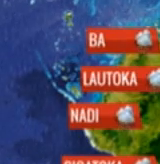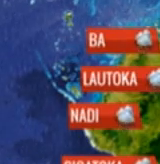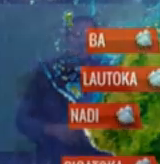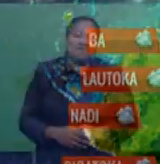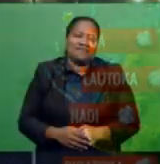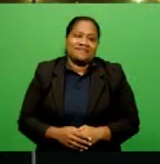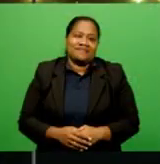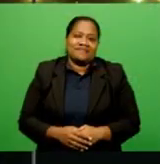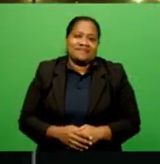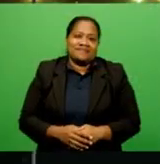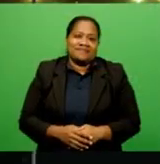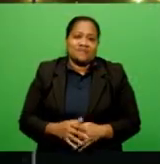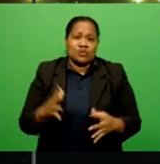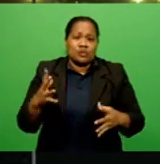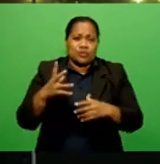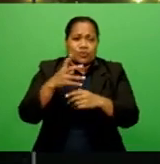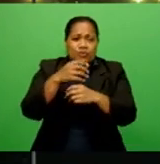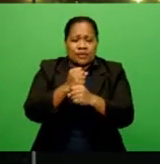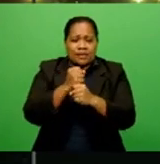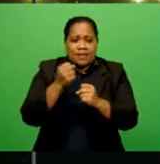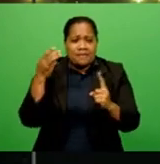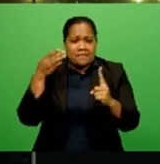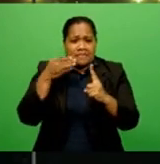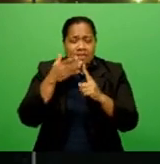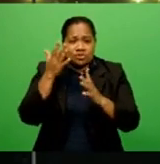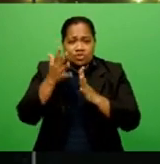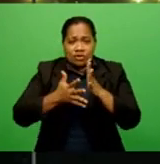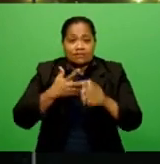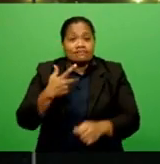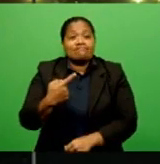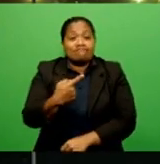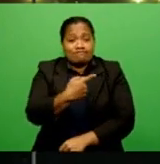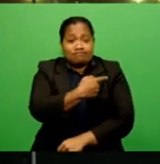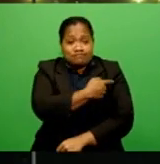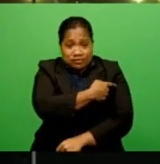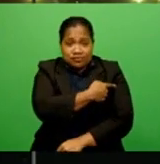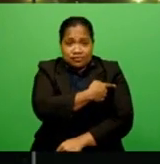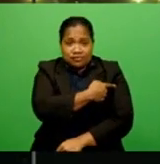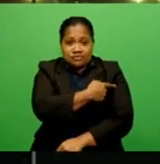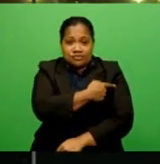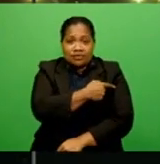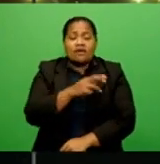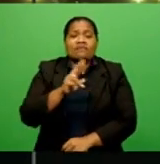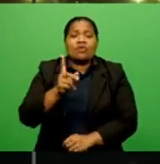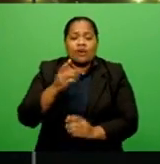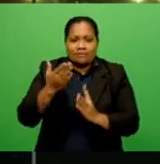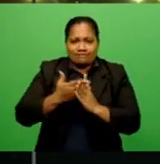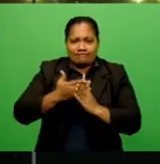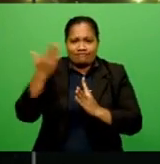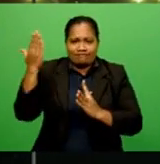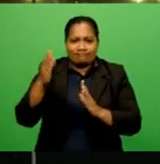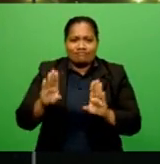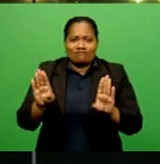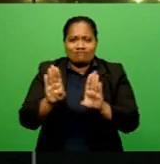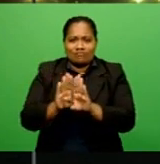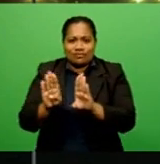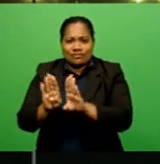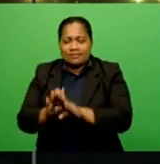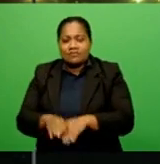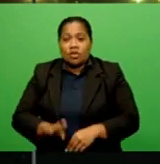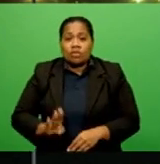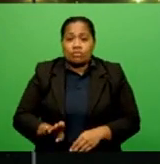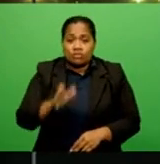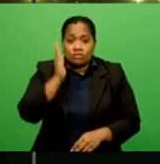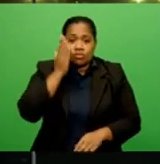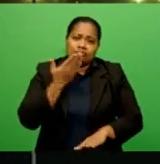places. Recapping the main stories: vaccination key in reopening international borders, more schools ready